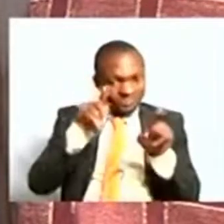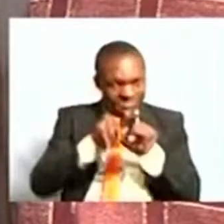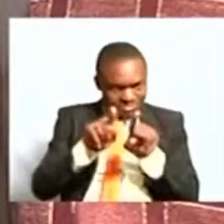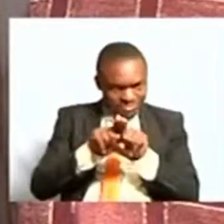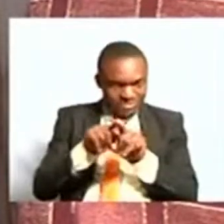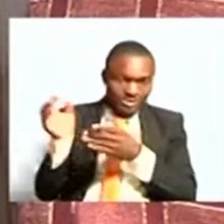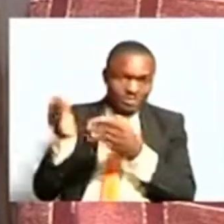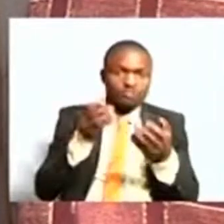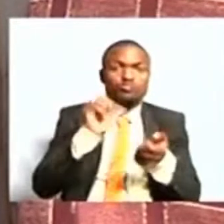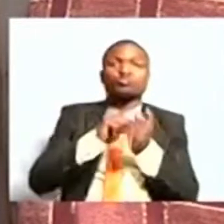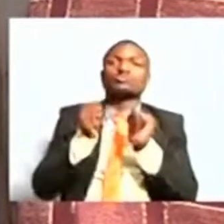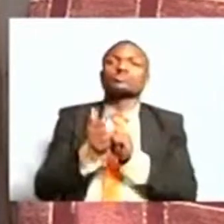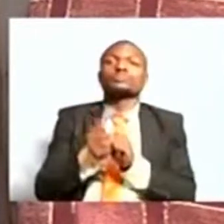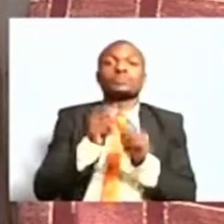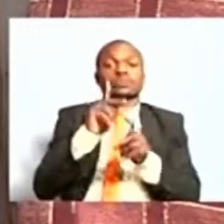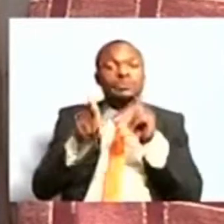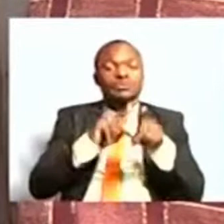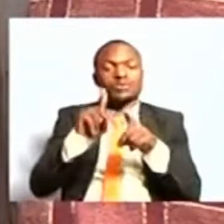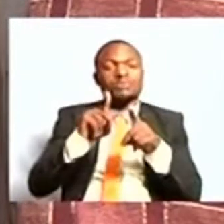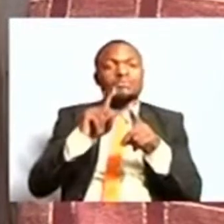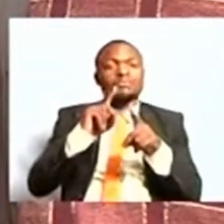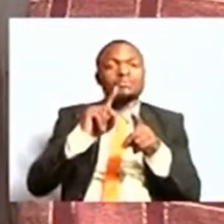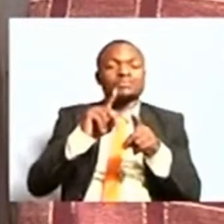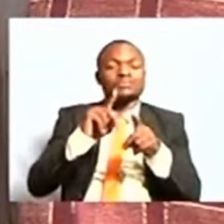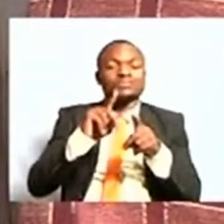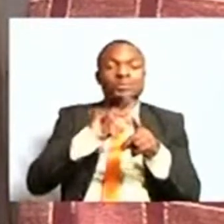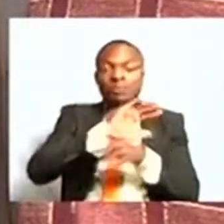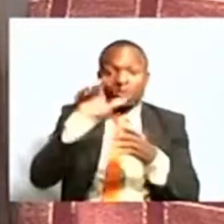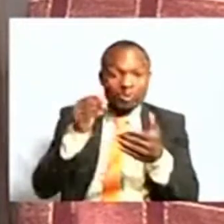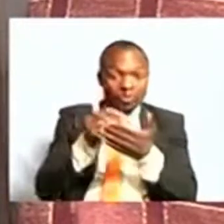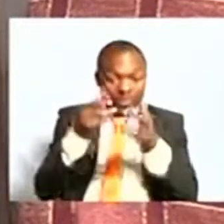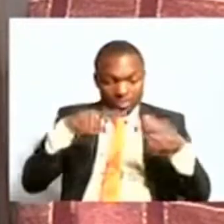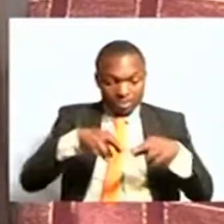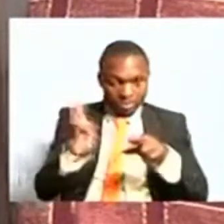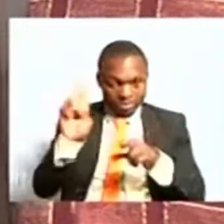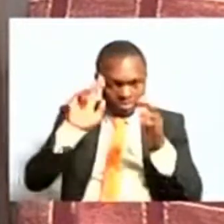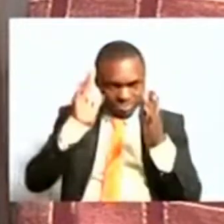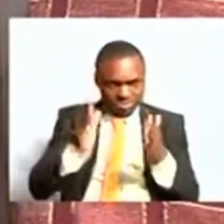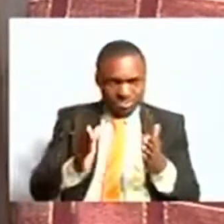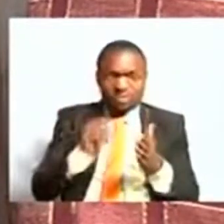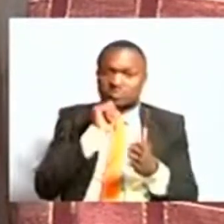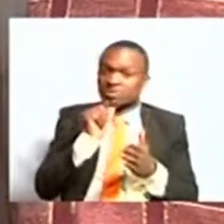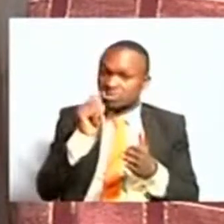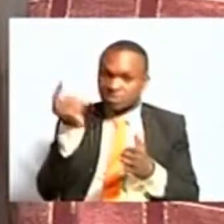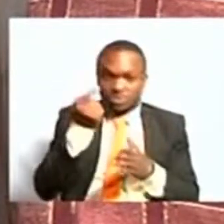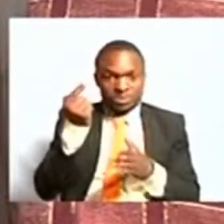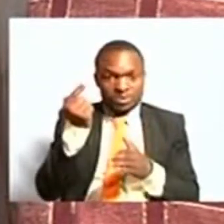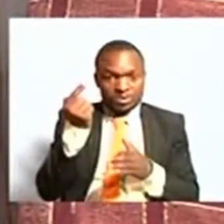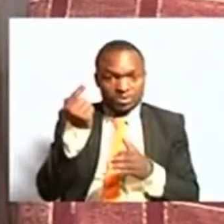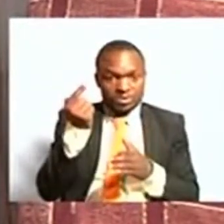problems. So people should avoid, all road users, again, not just motorists,